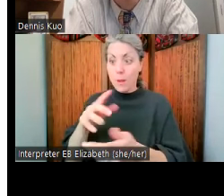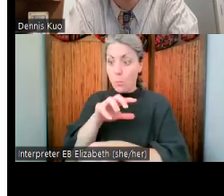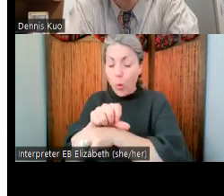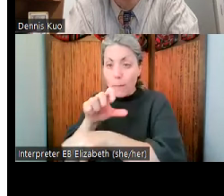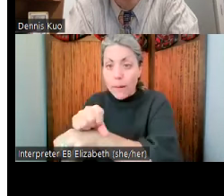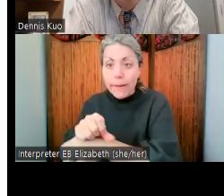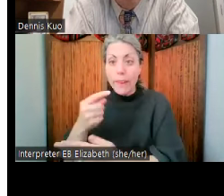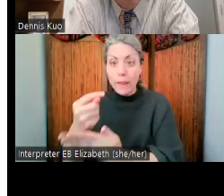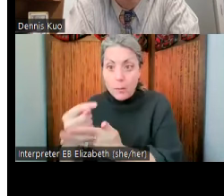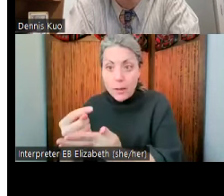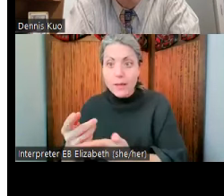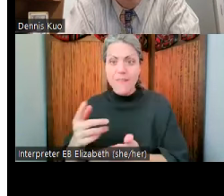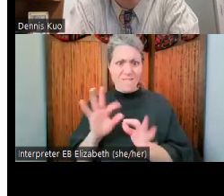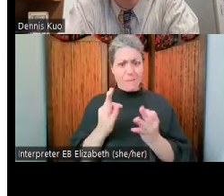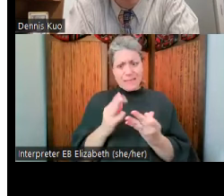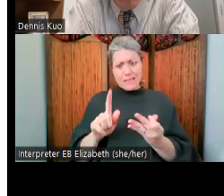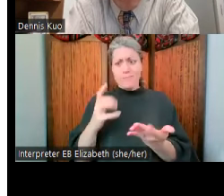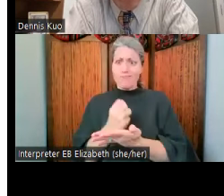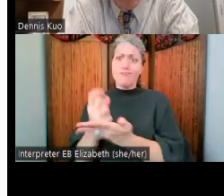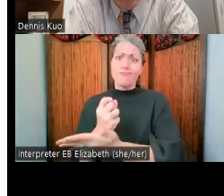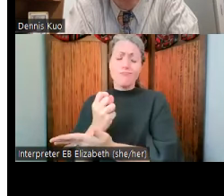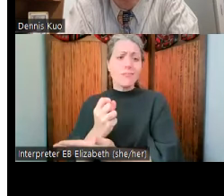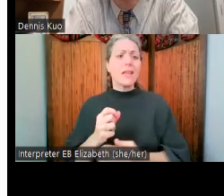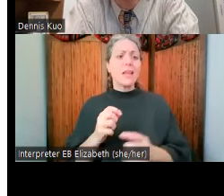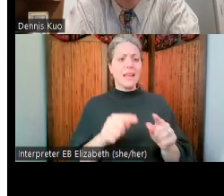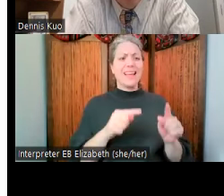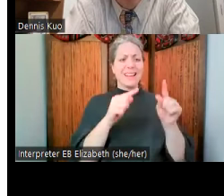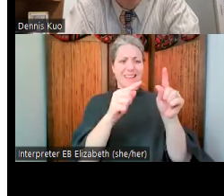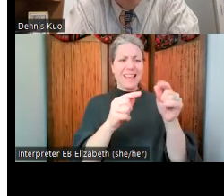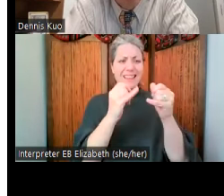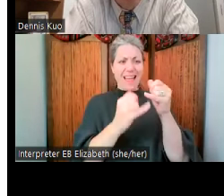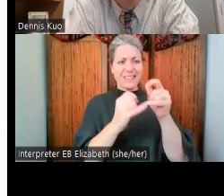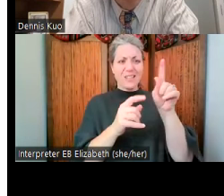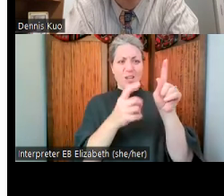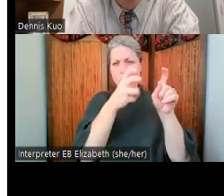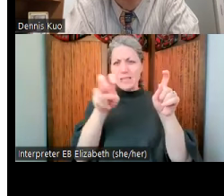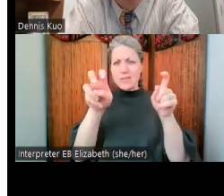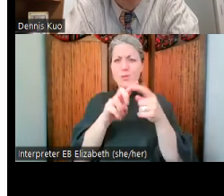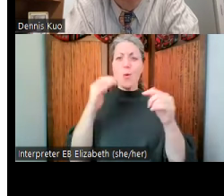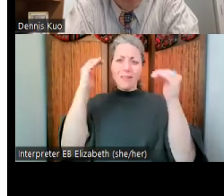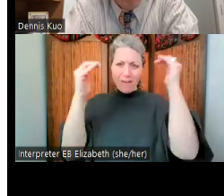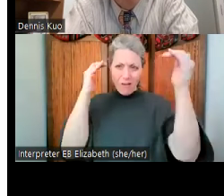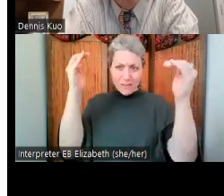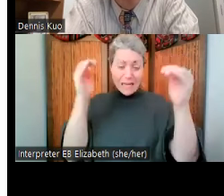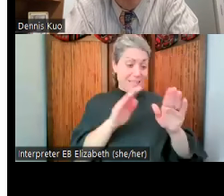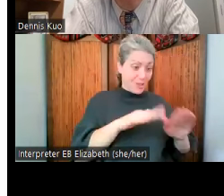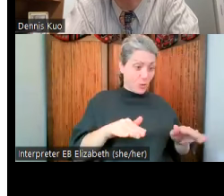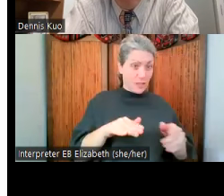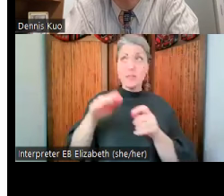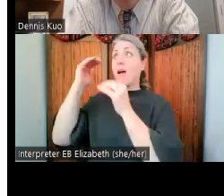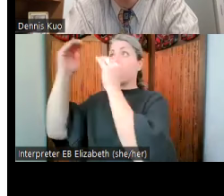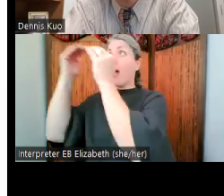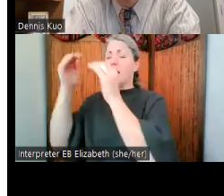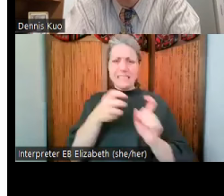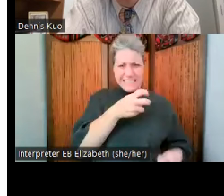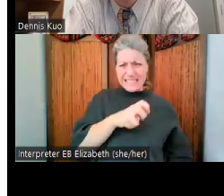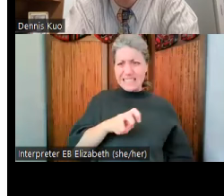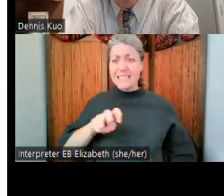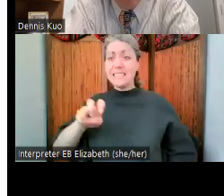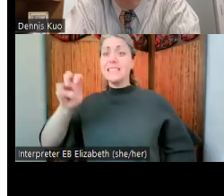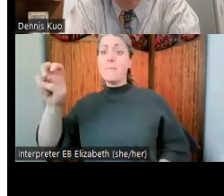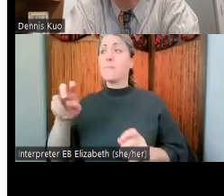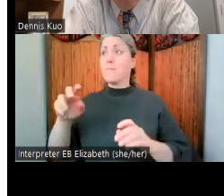easily. And finally, last but not least, transition to adulthood to ensure that all children have a planned and proactive transition to the